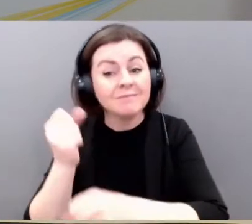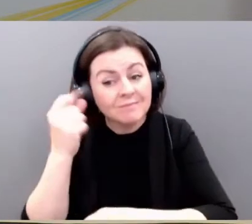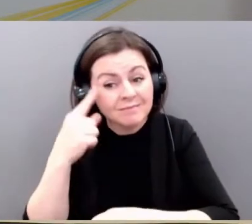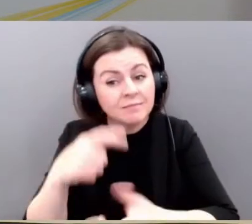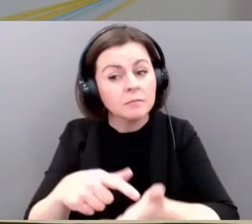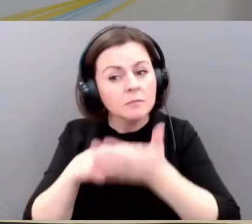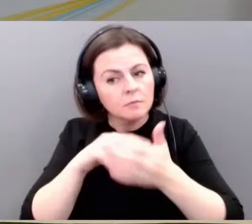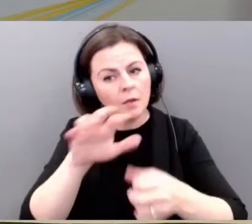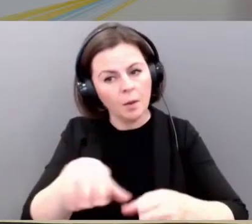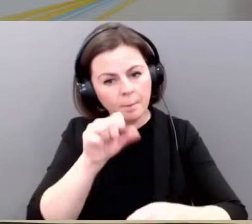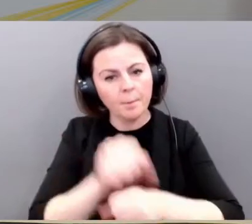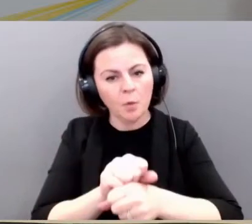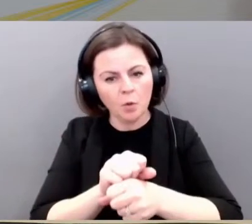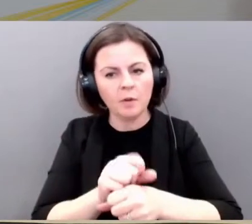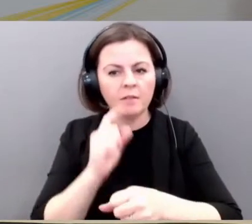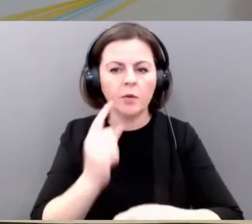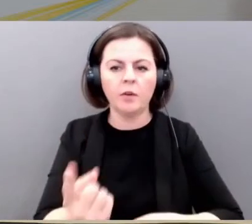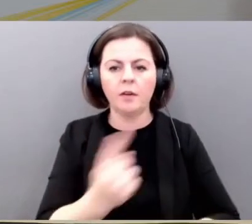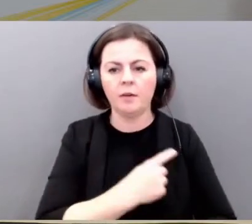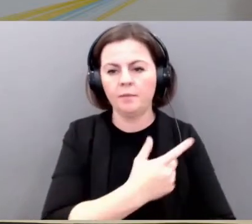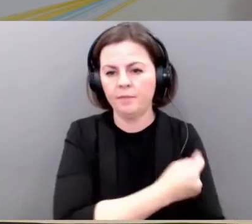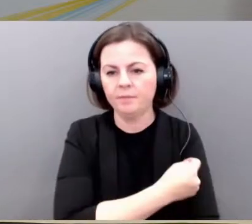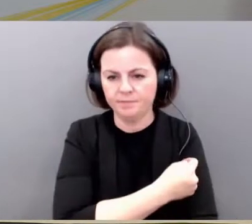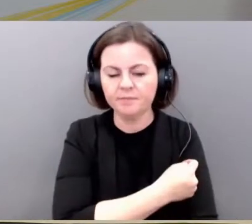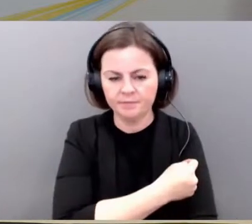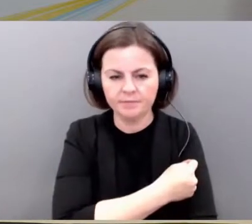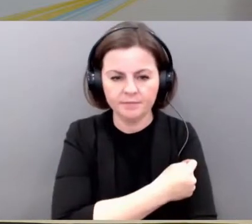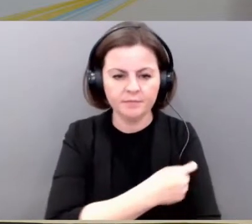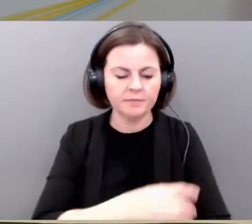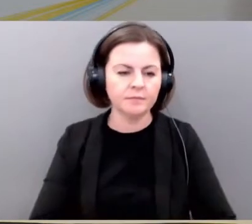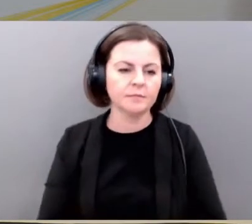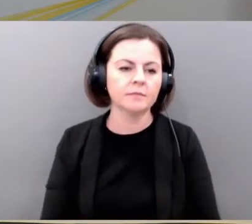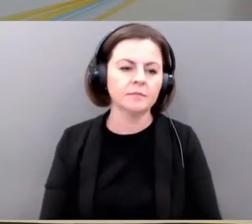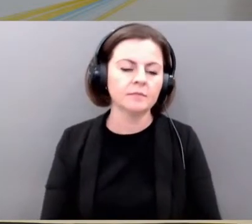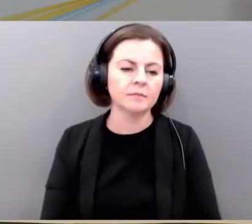appointment only, and these appointments will be